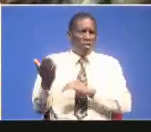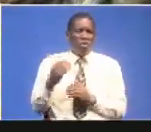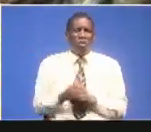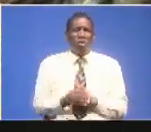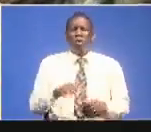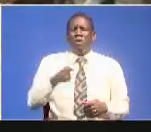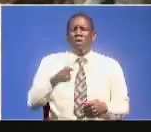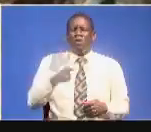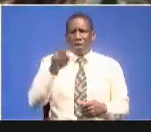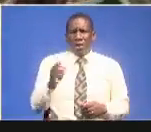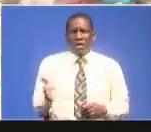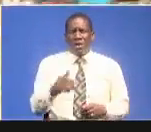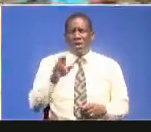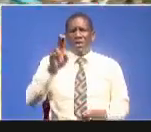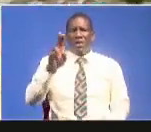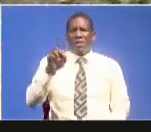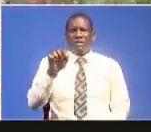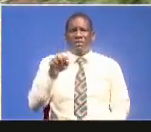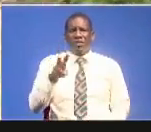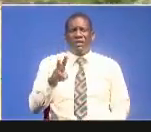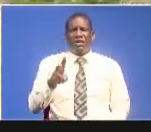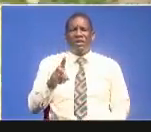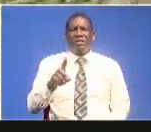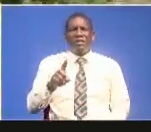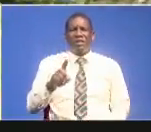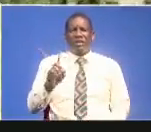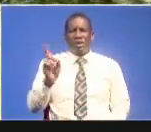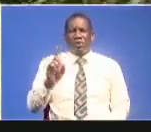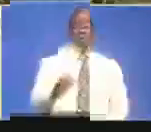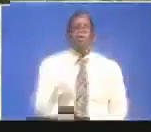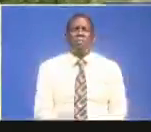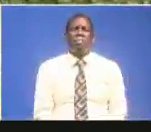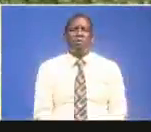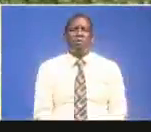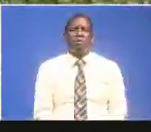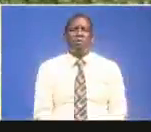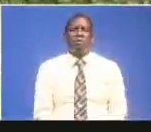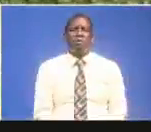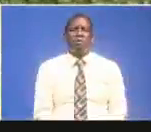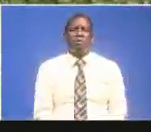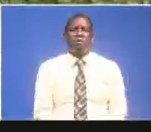the past? Brian Mushiri, NTV, Nairobi.